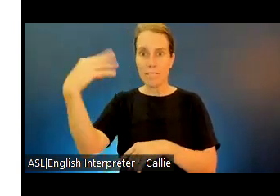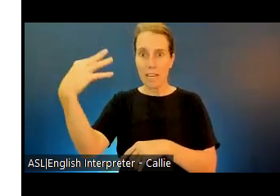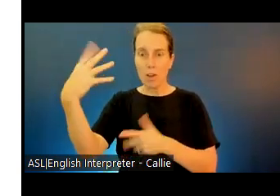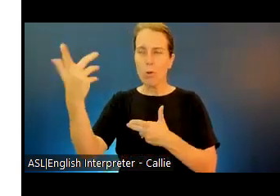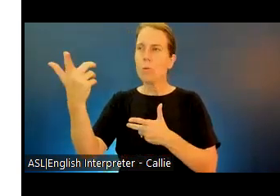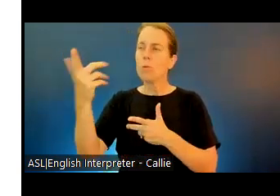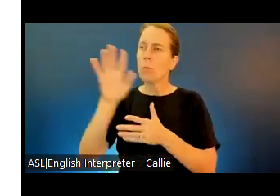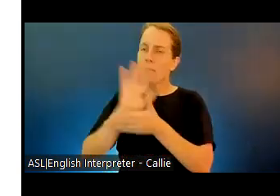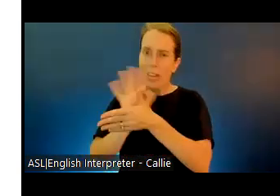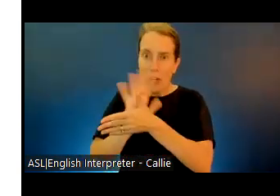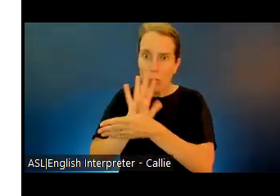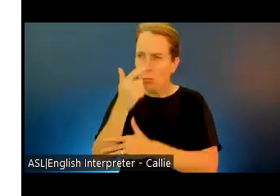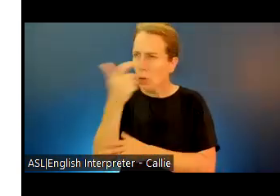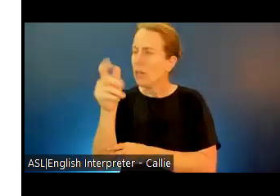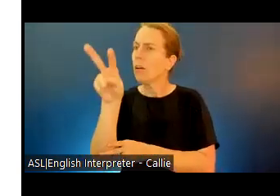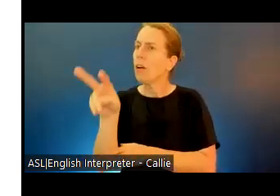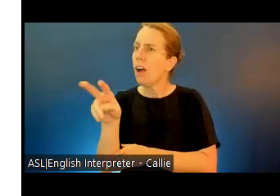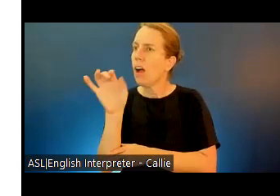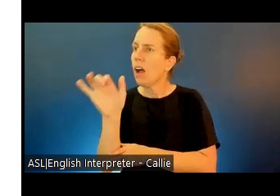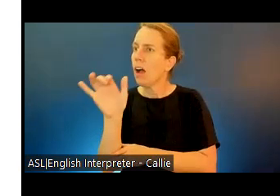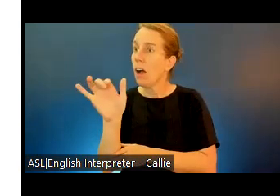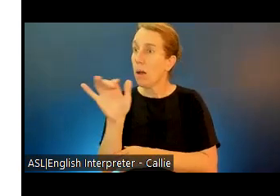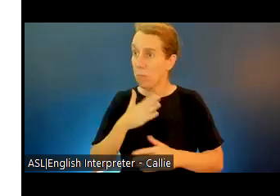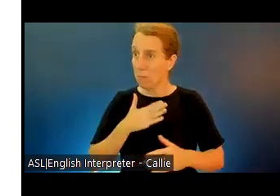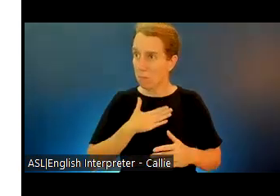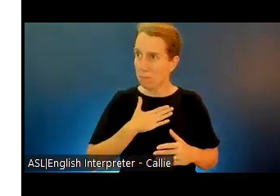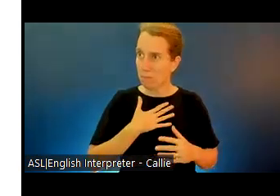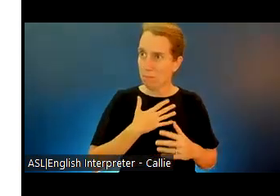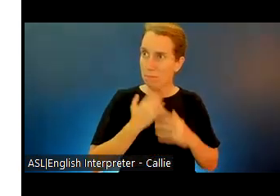such as how do you safely lift a loved one so that you don't